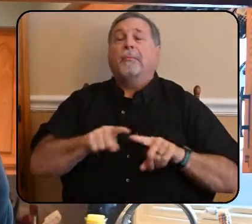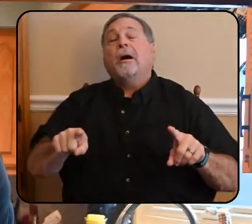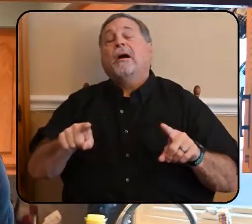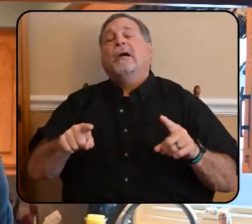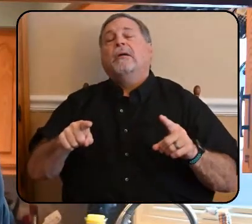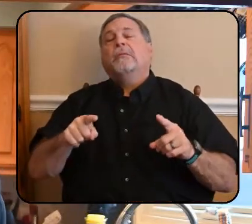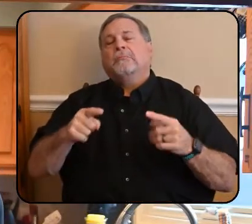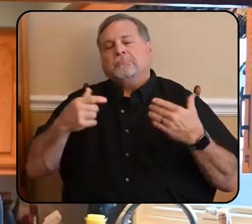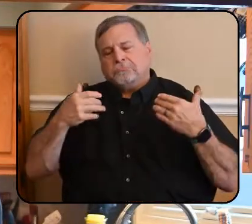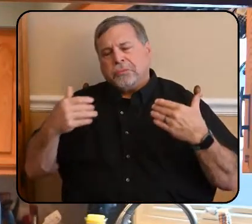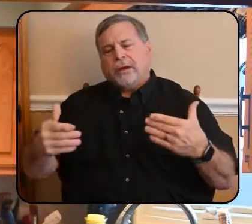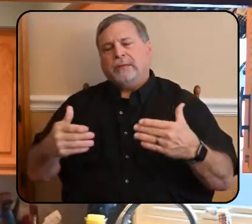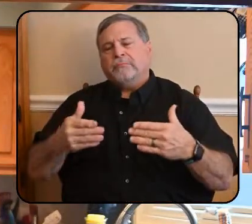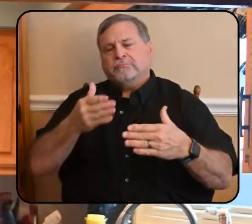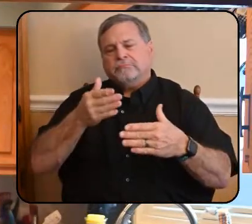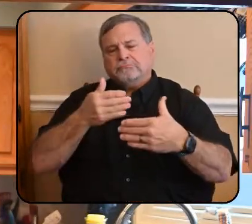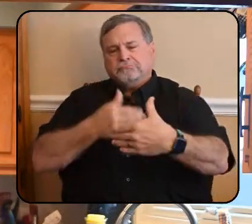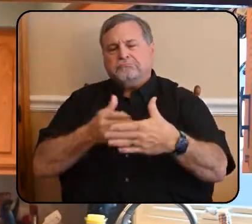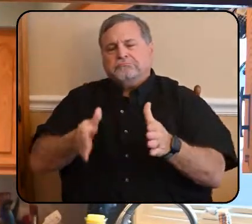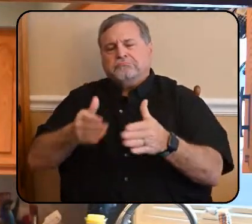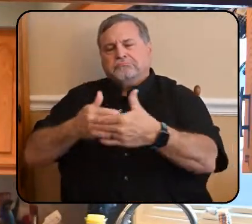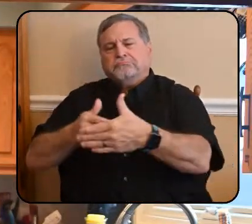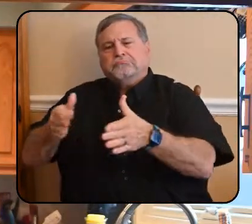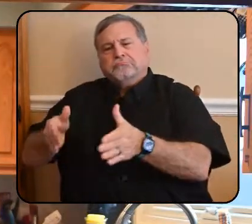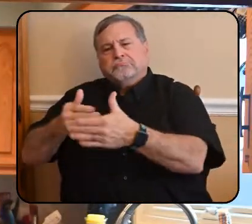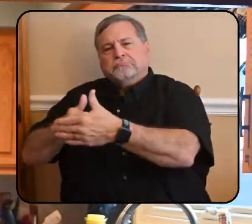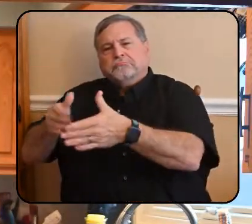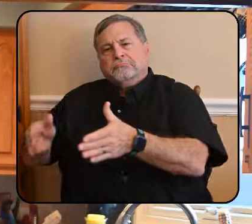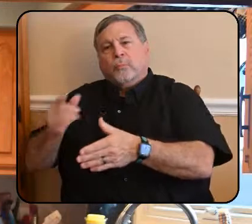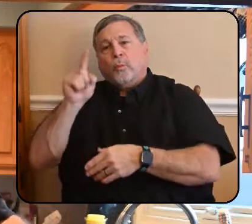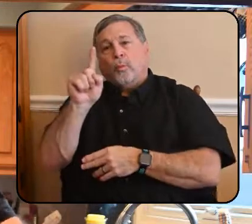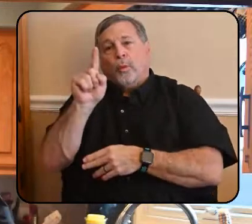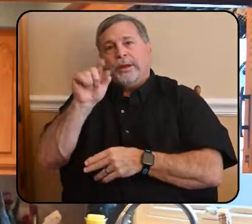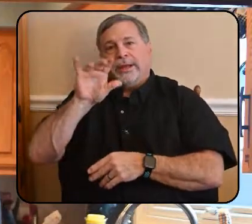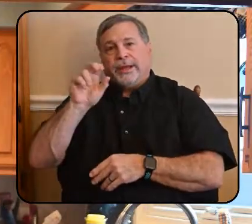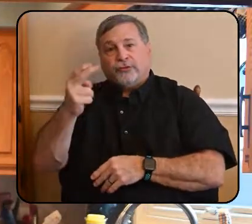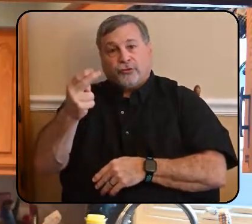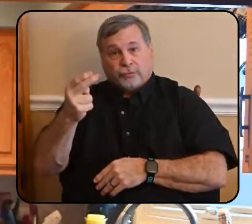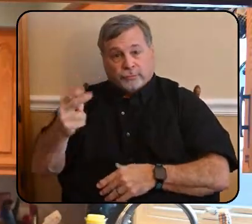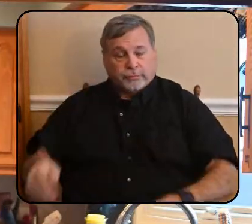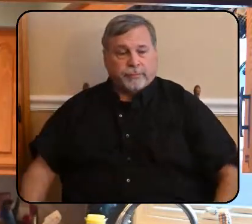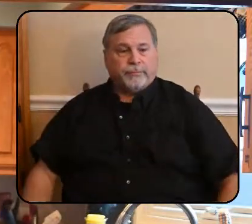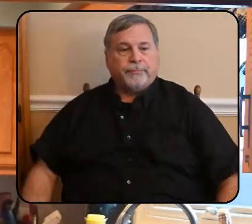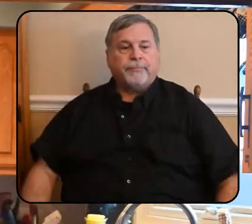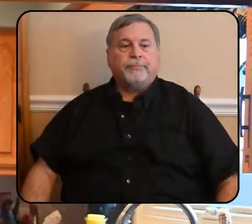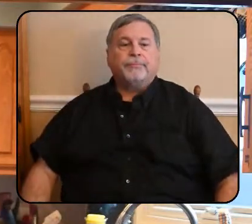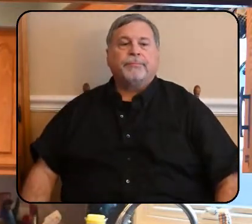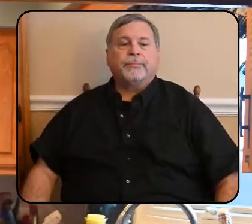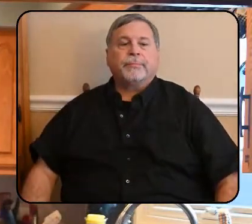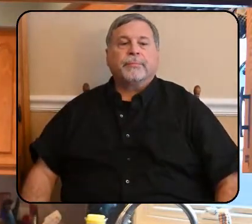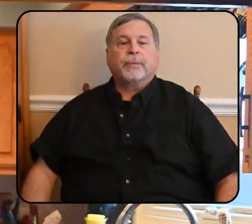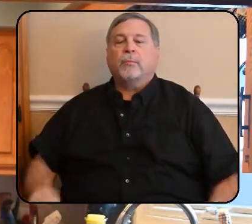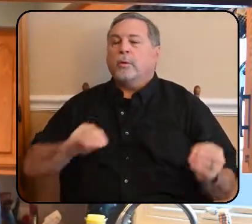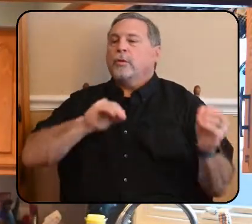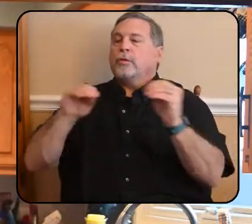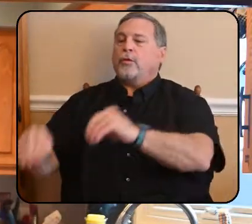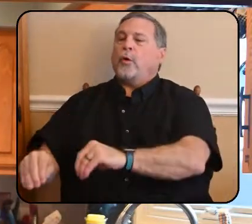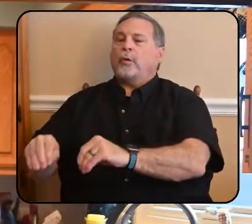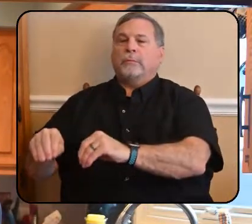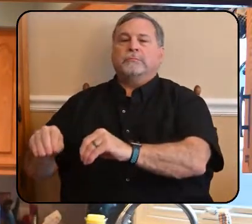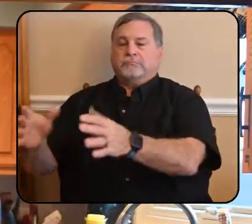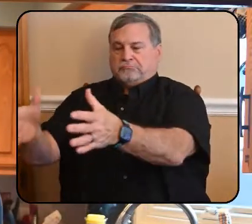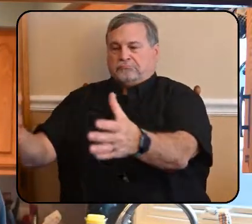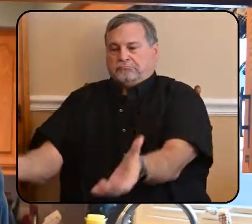into approximately 1-inch cubes, like this. We're going to throw it into